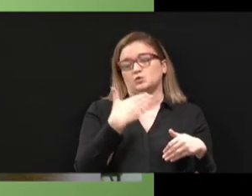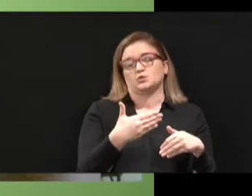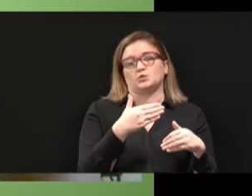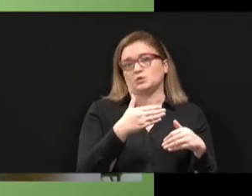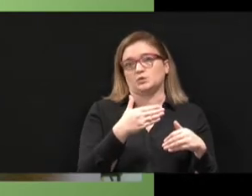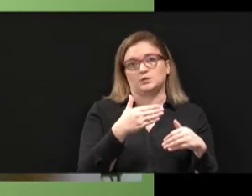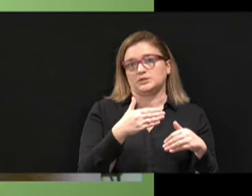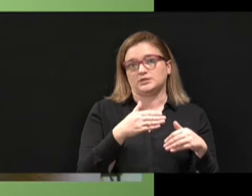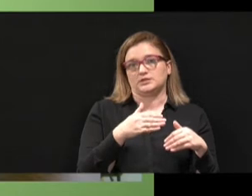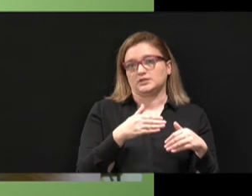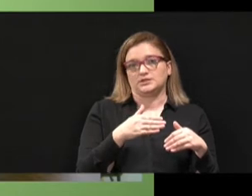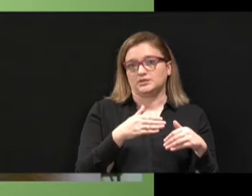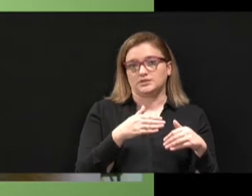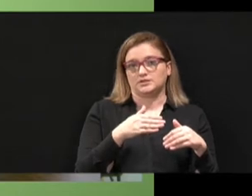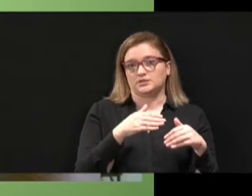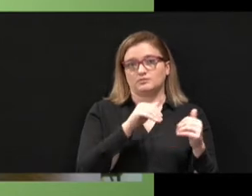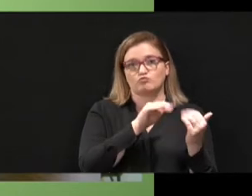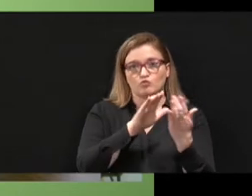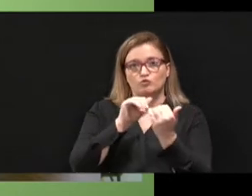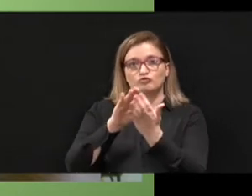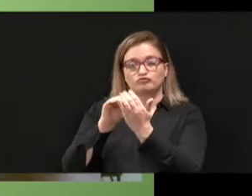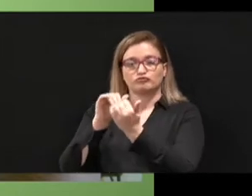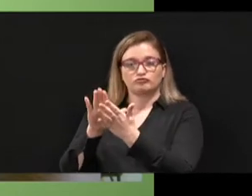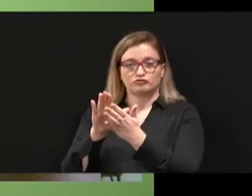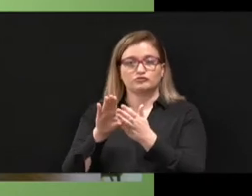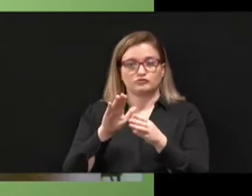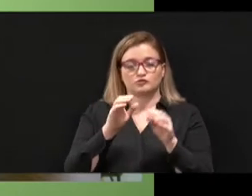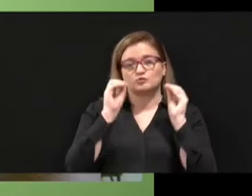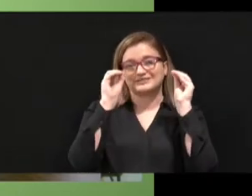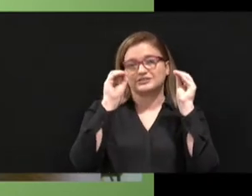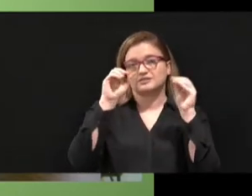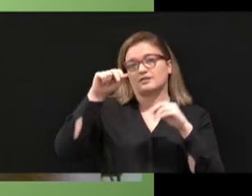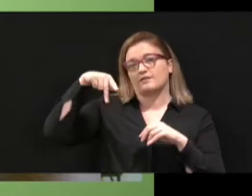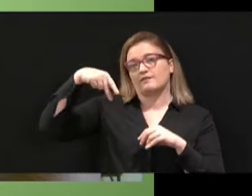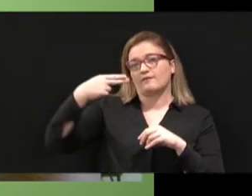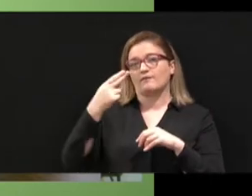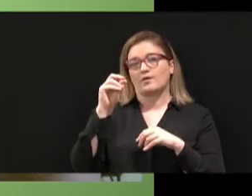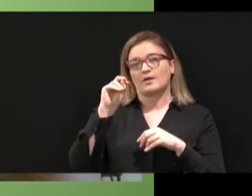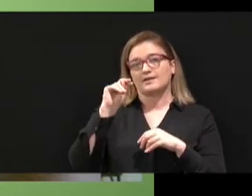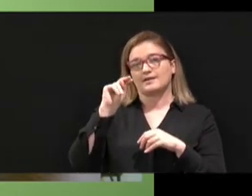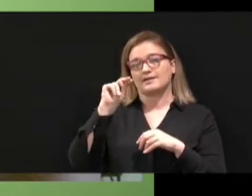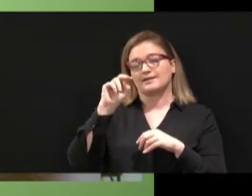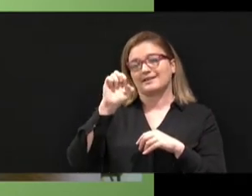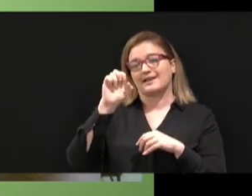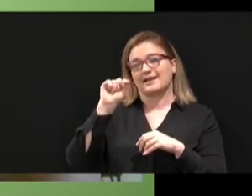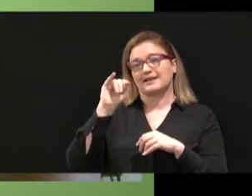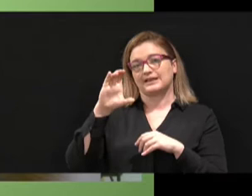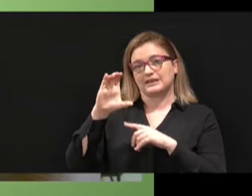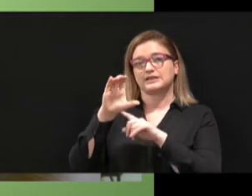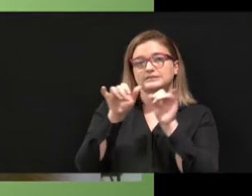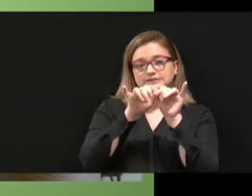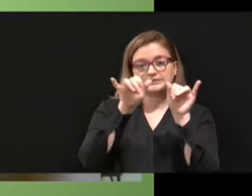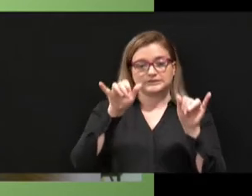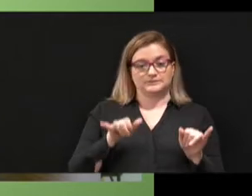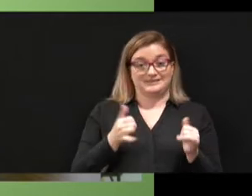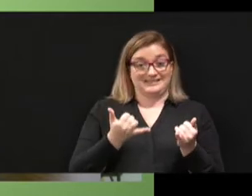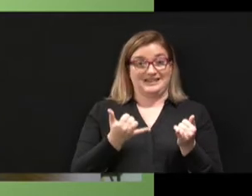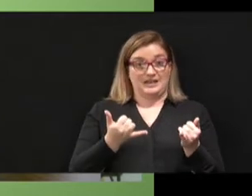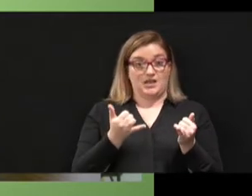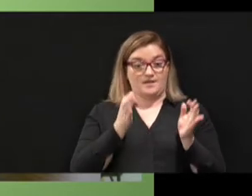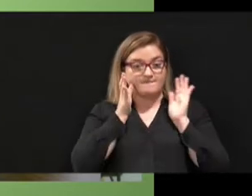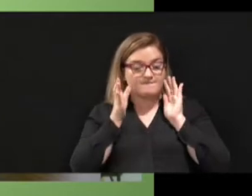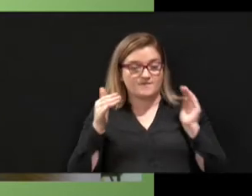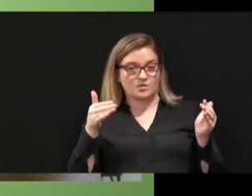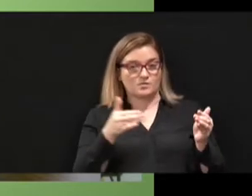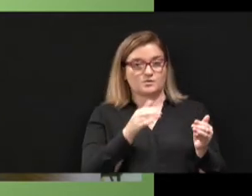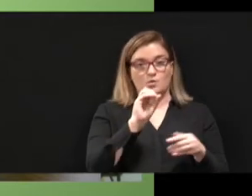reading and to teach the phonetic system. The one that we're talking about this week is Orton-Gillingham. Lyndon Mood Bell is another one. There's